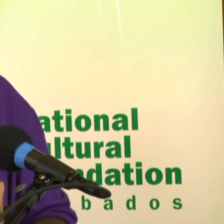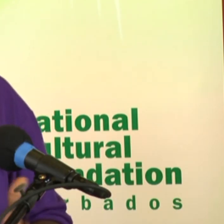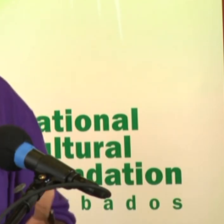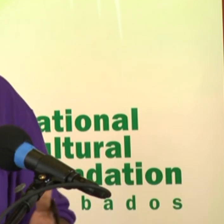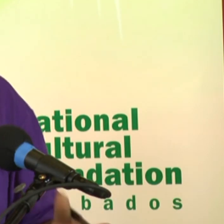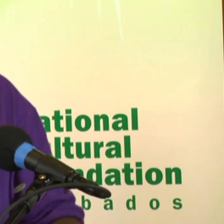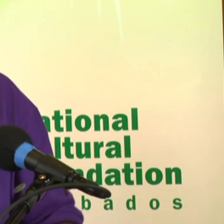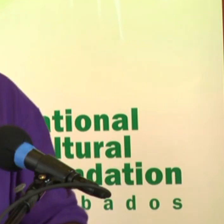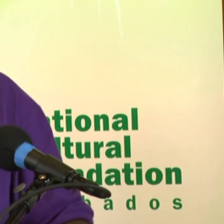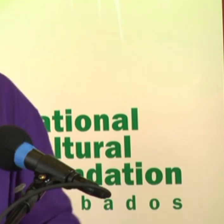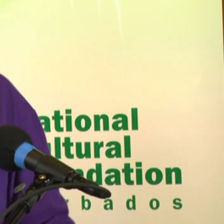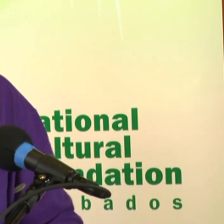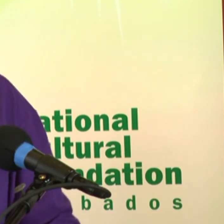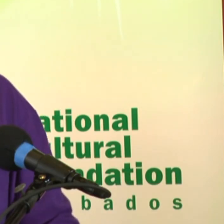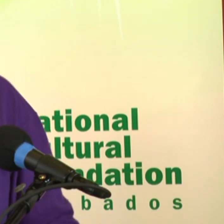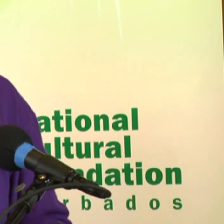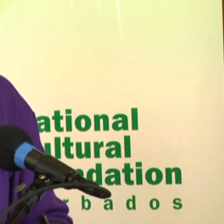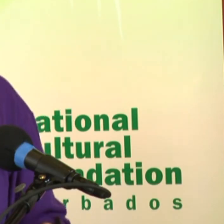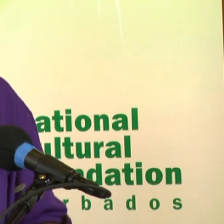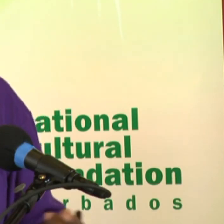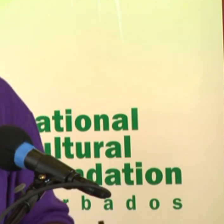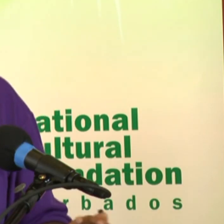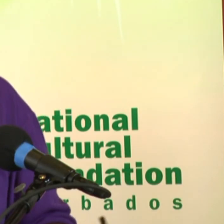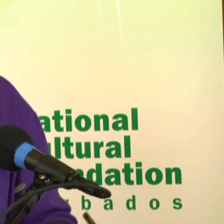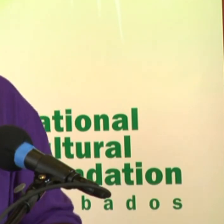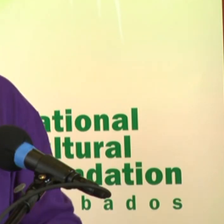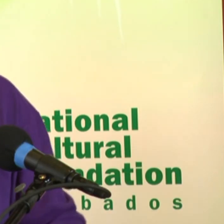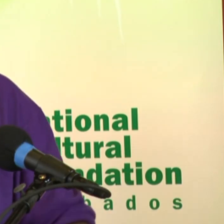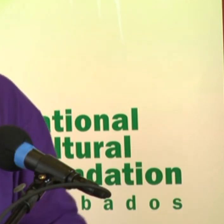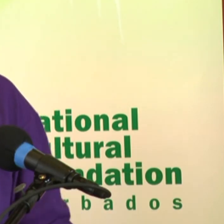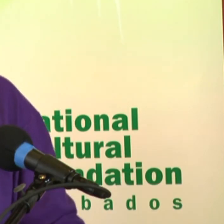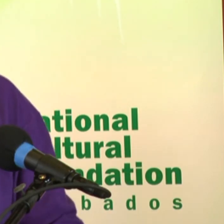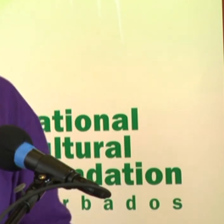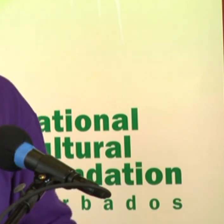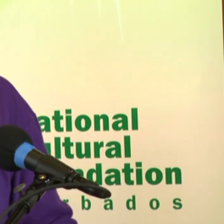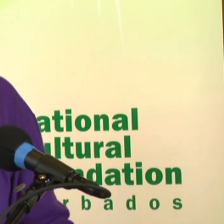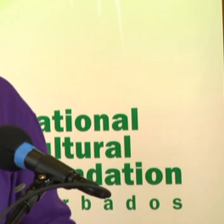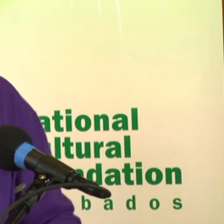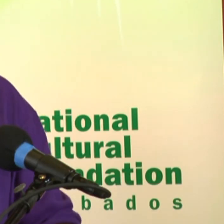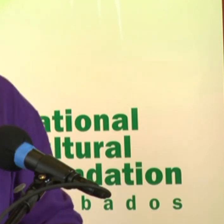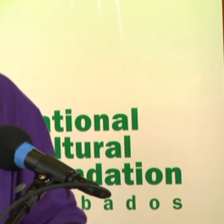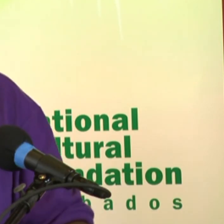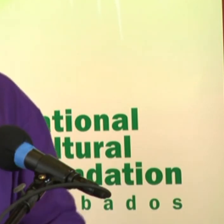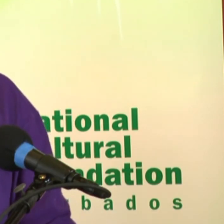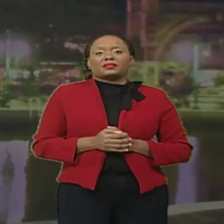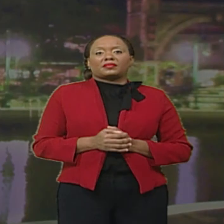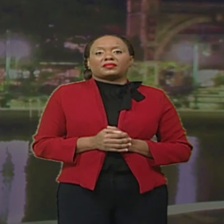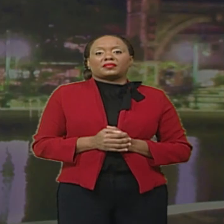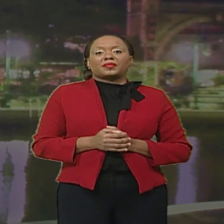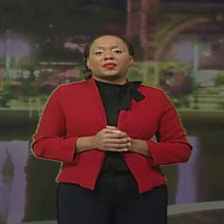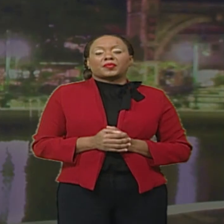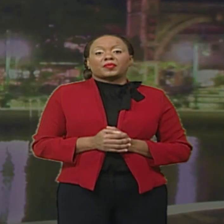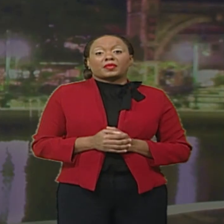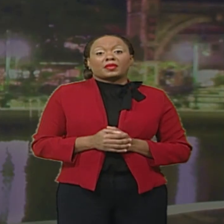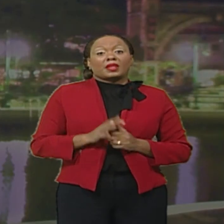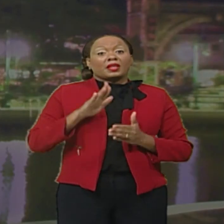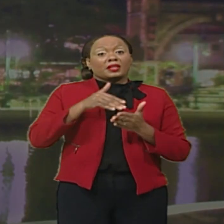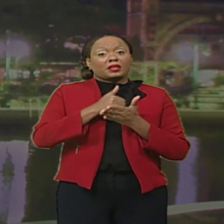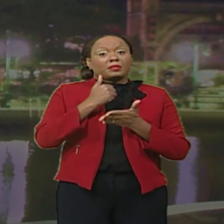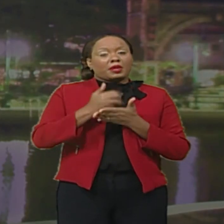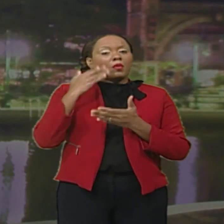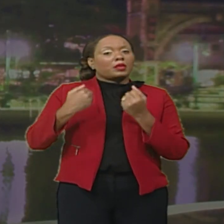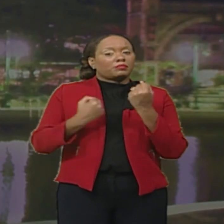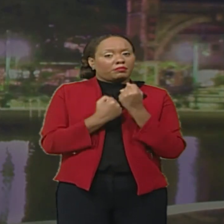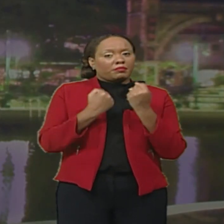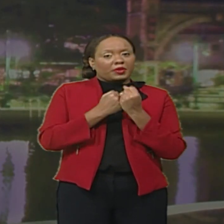of things that move you to purchase. So that's why we want you to come out to this free event. The Central Bank will continue